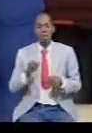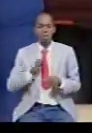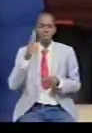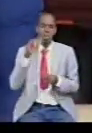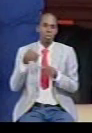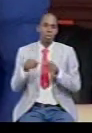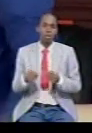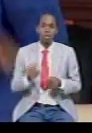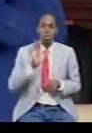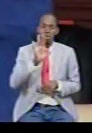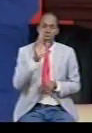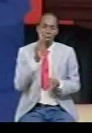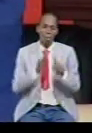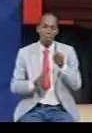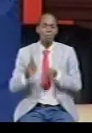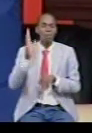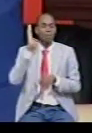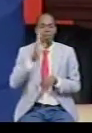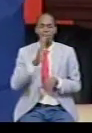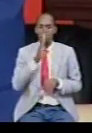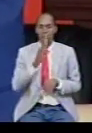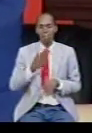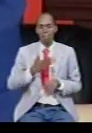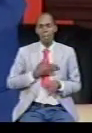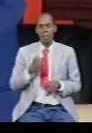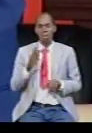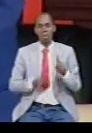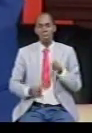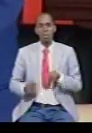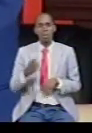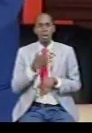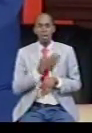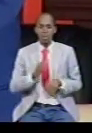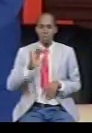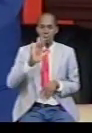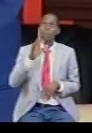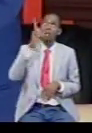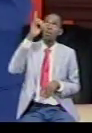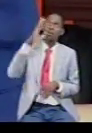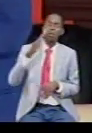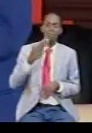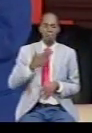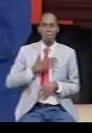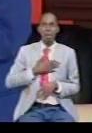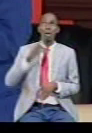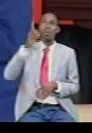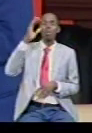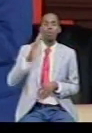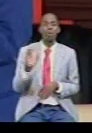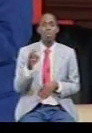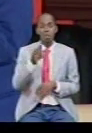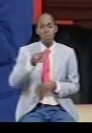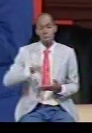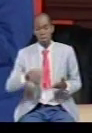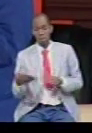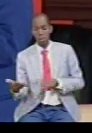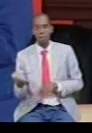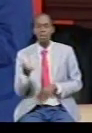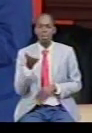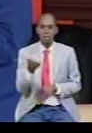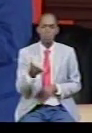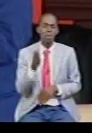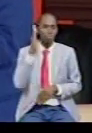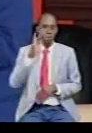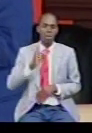Thy people shall be my people, and thy God my God. Where thou diest, there will